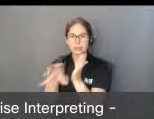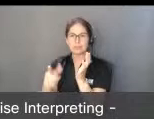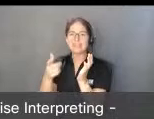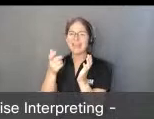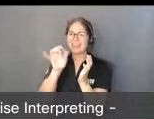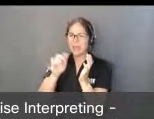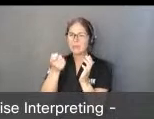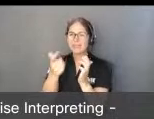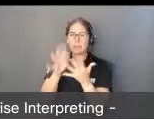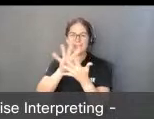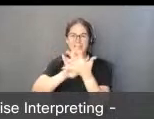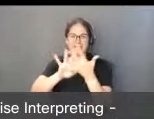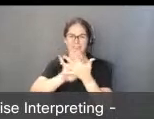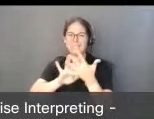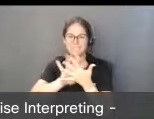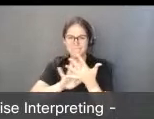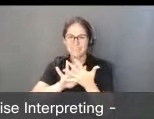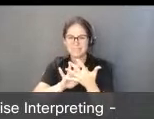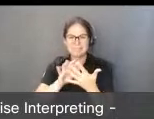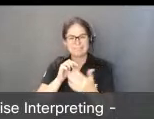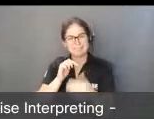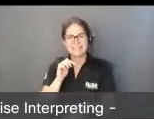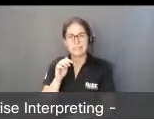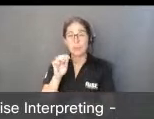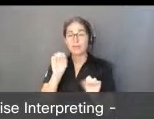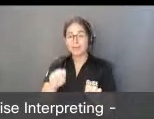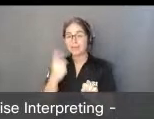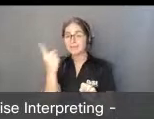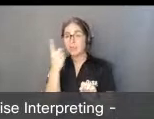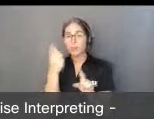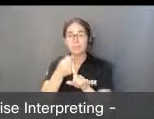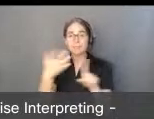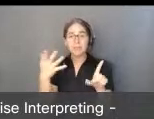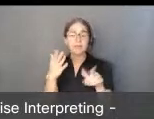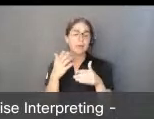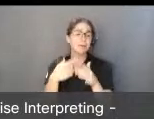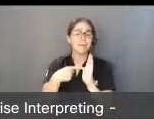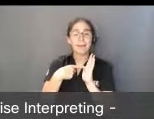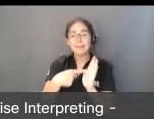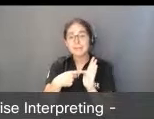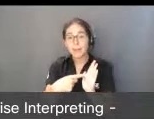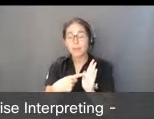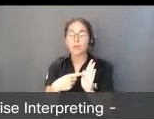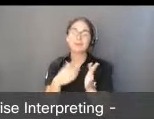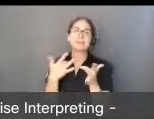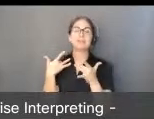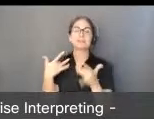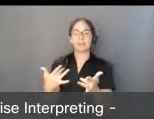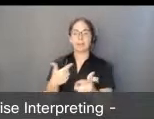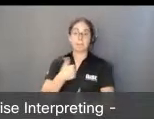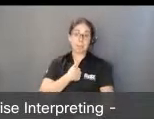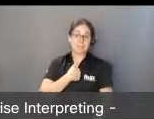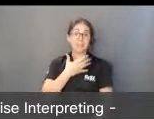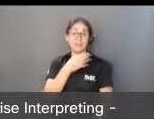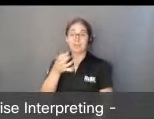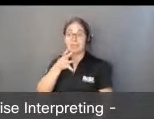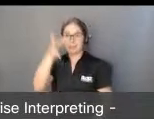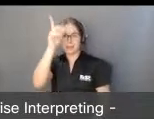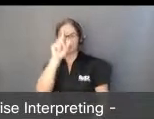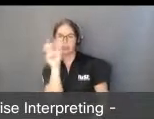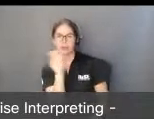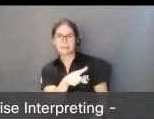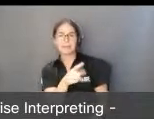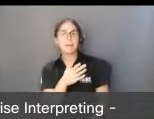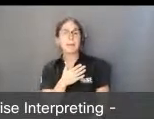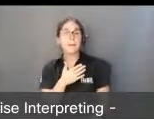wondering if someone can just share an example, if you will, because I think for what most parents are asking, myself included, what will my